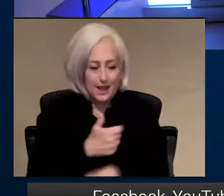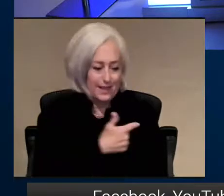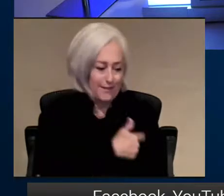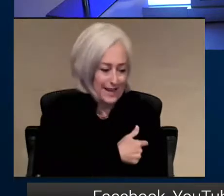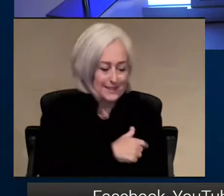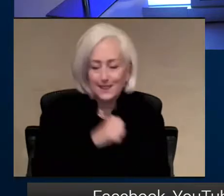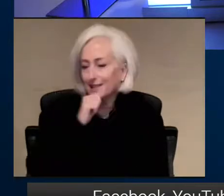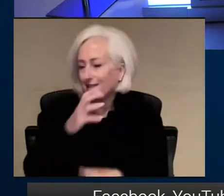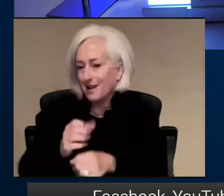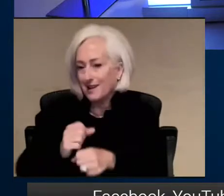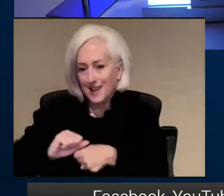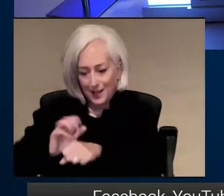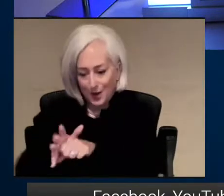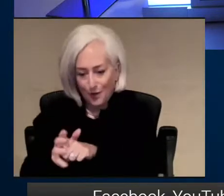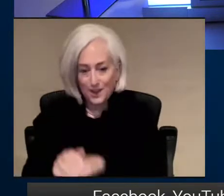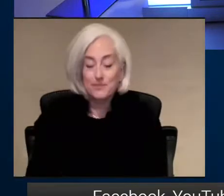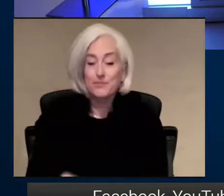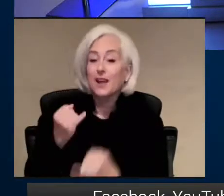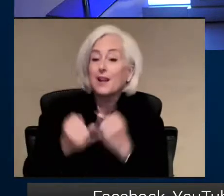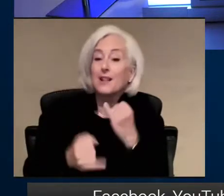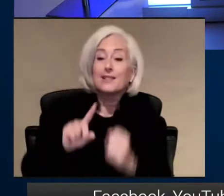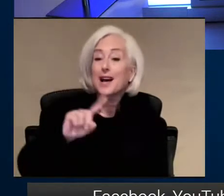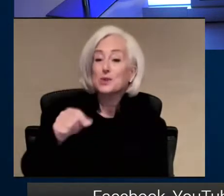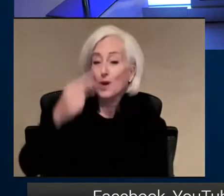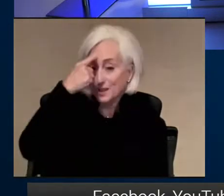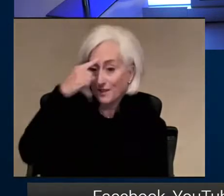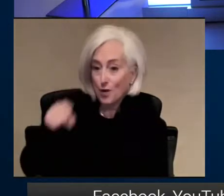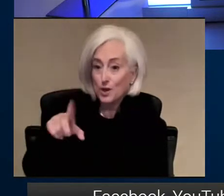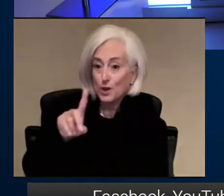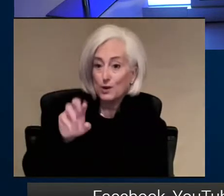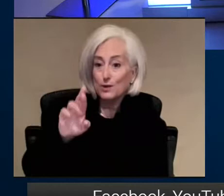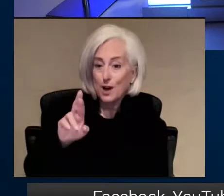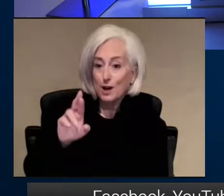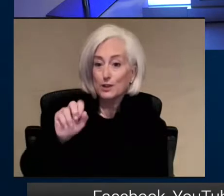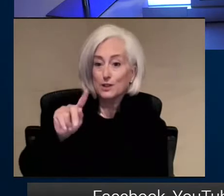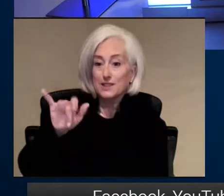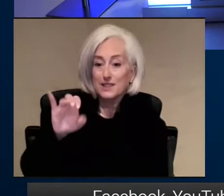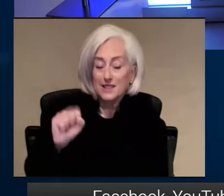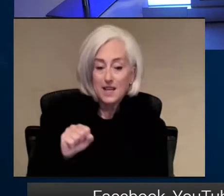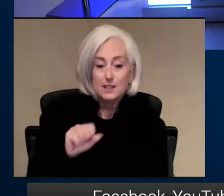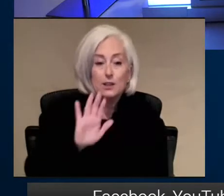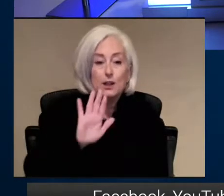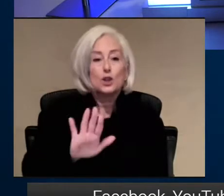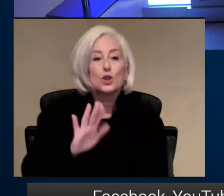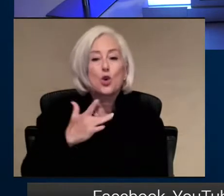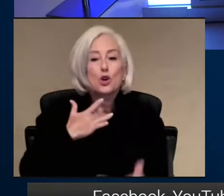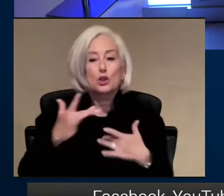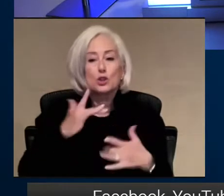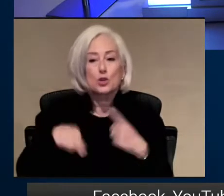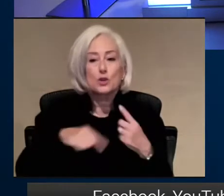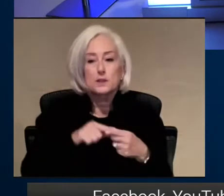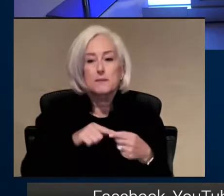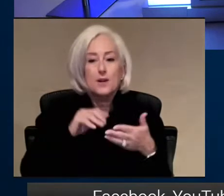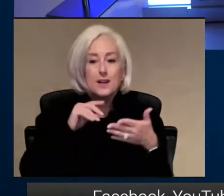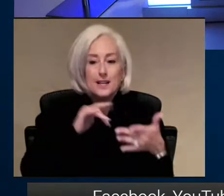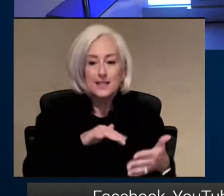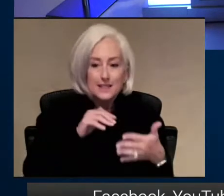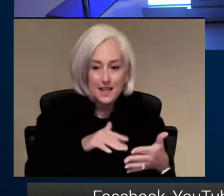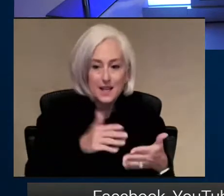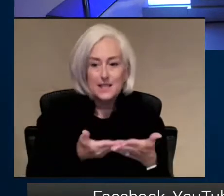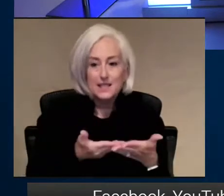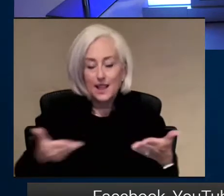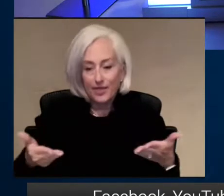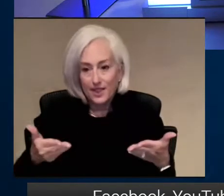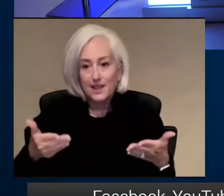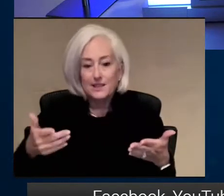Stites, last question is for you, and only because you mentioned it off the top of the show, your concerns about studies and things that are swirling around